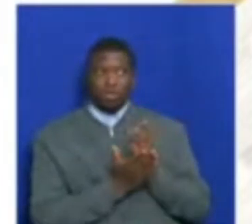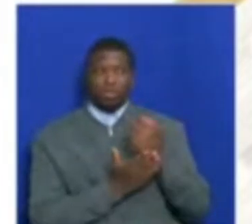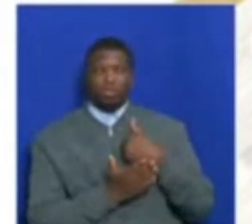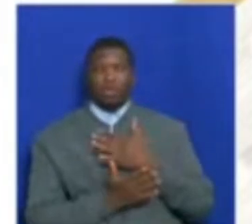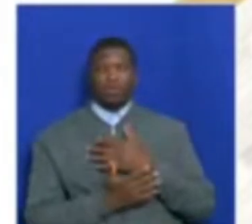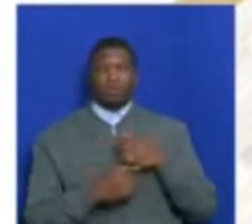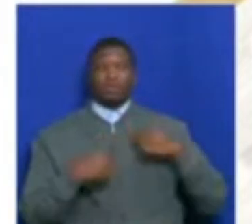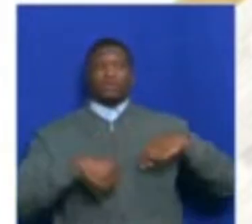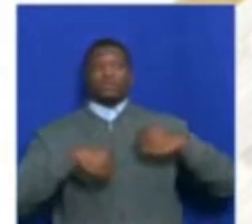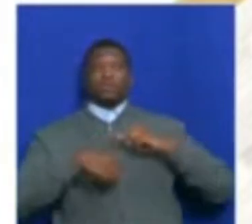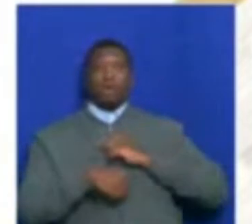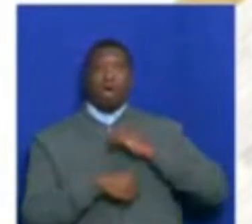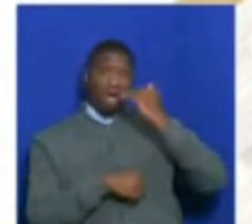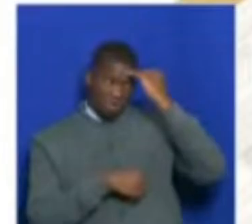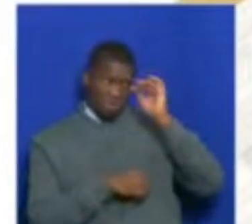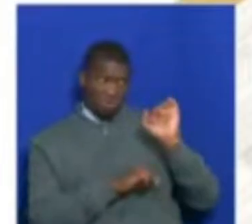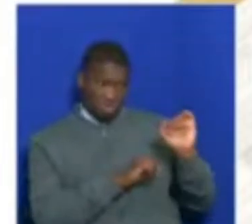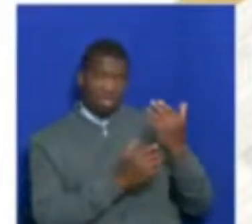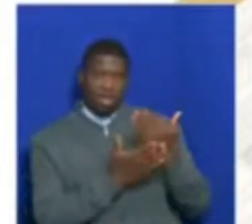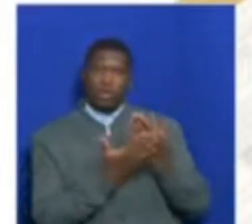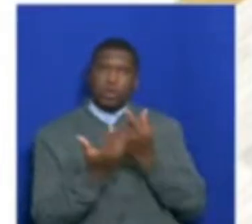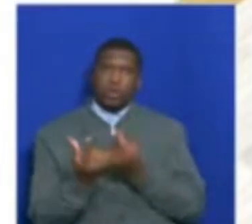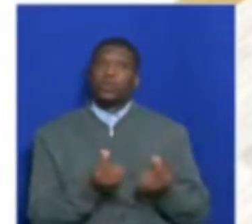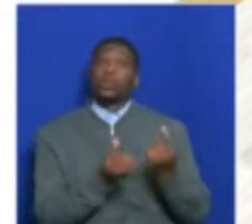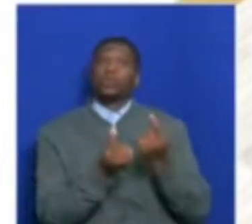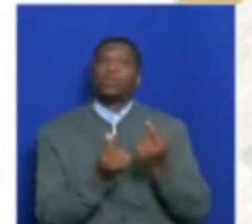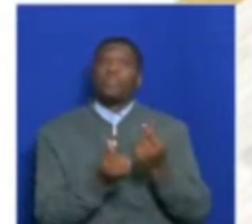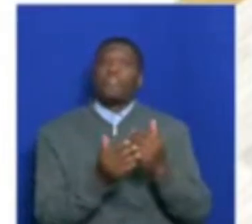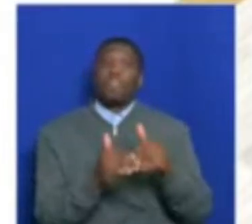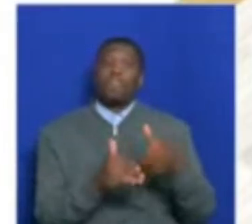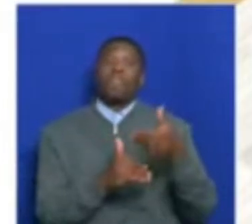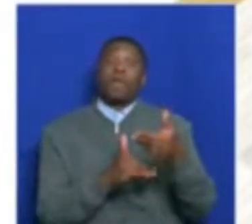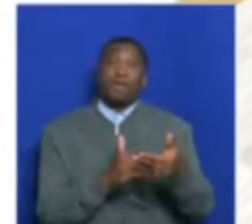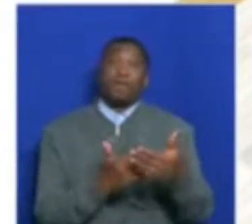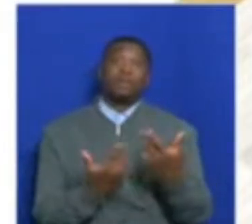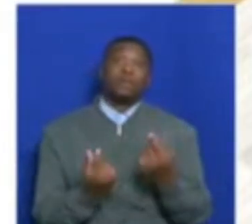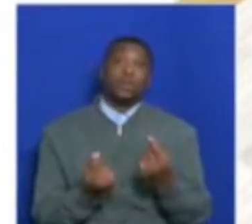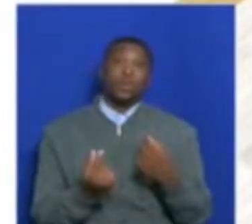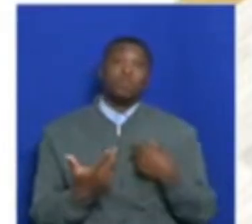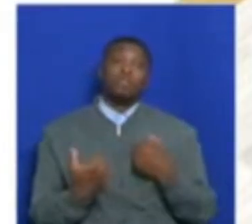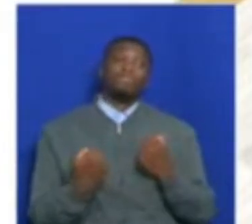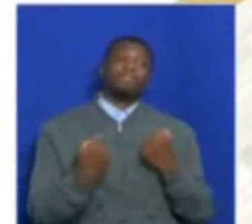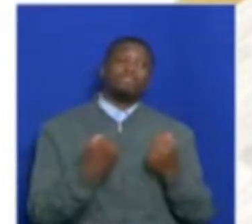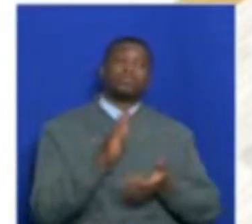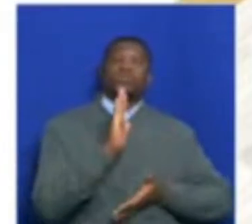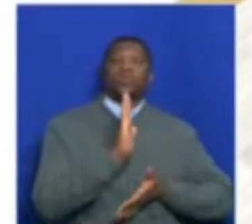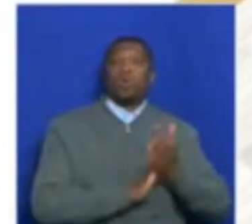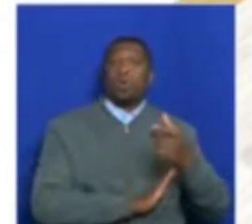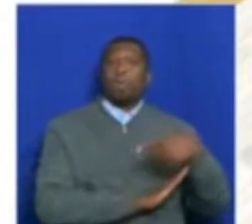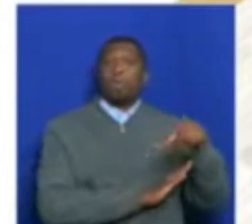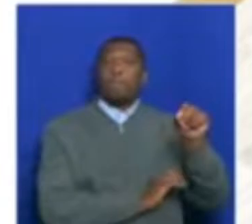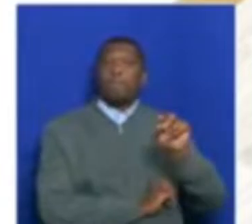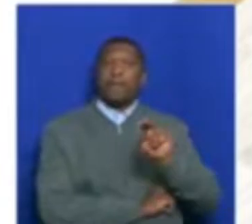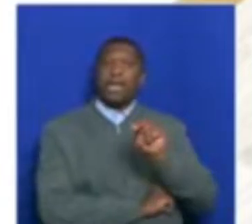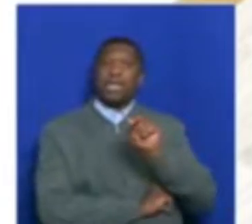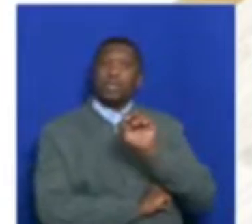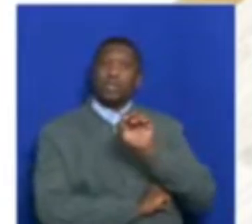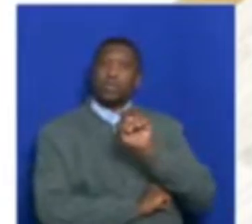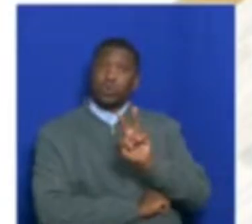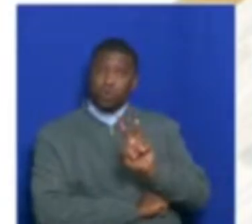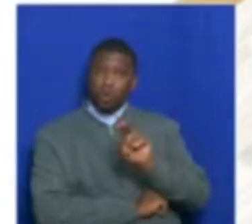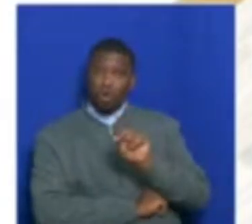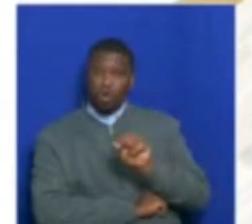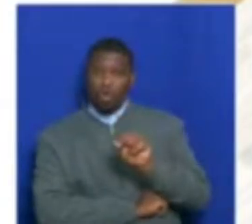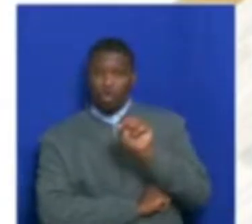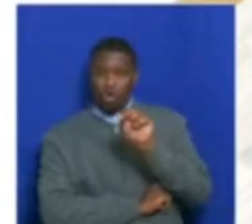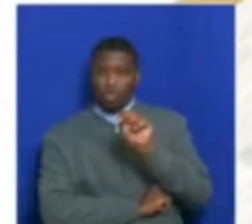carrying out their threats. I then drove away onto the N2 northbound on North Ramp and proceeded